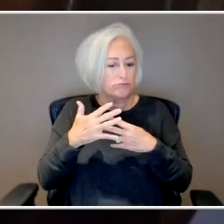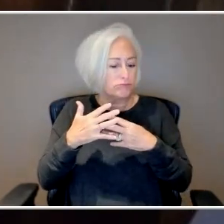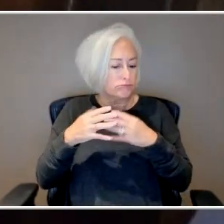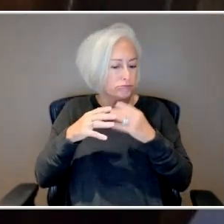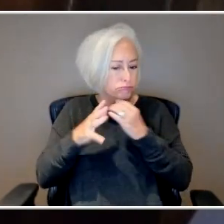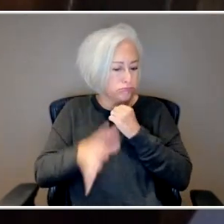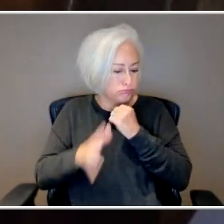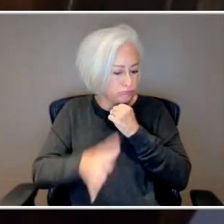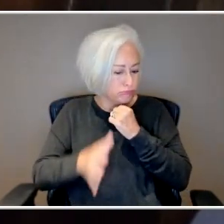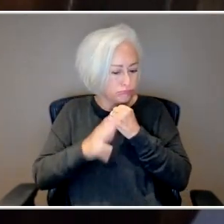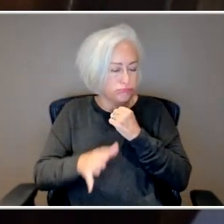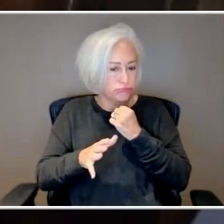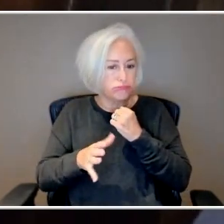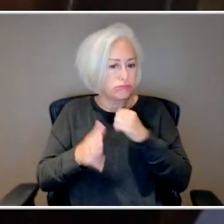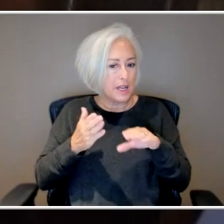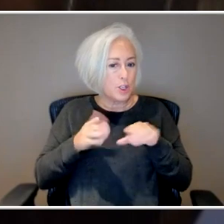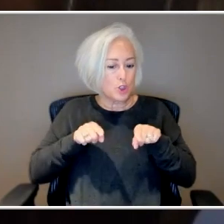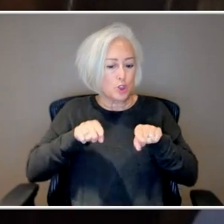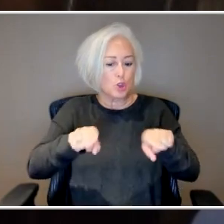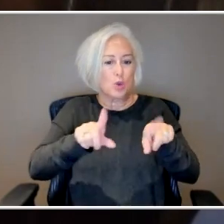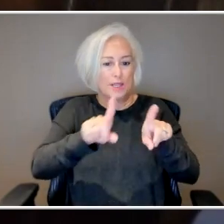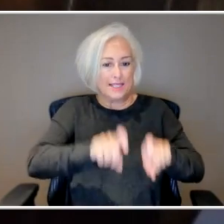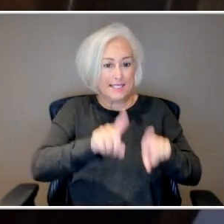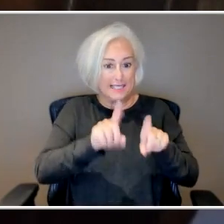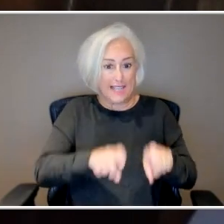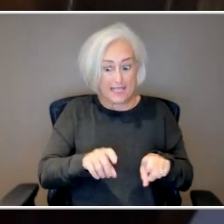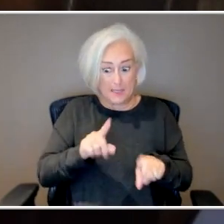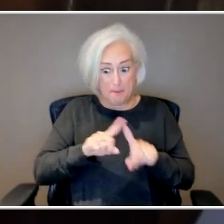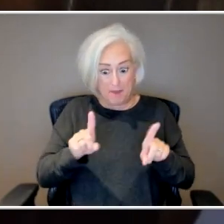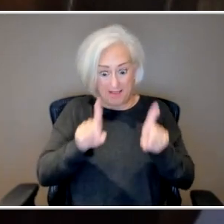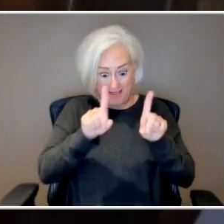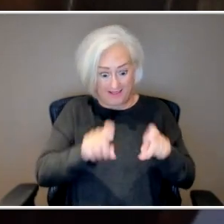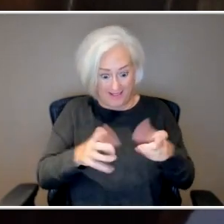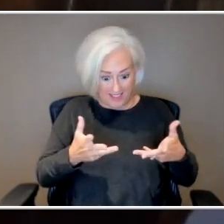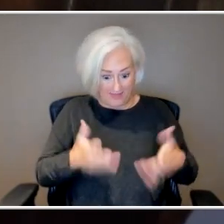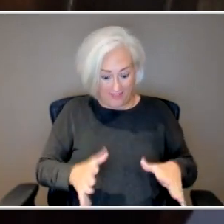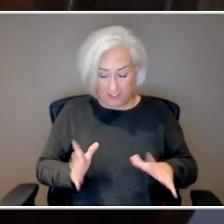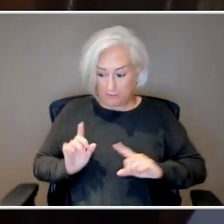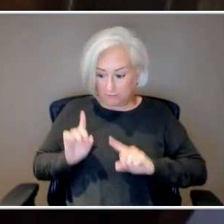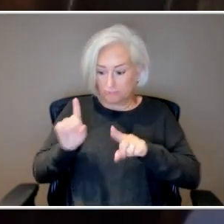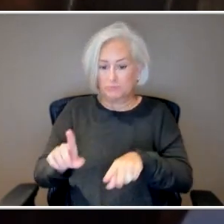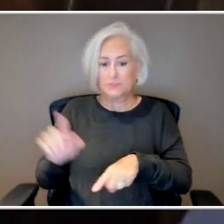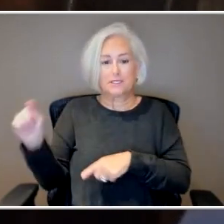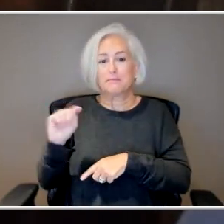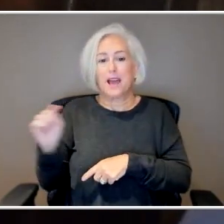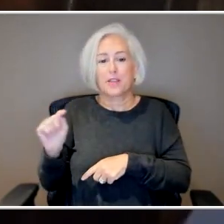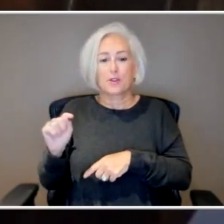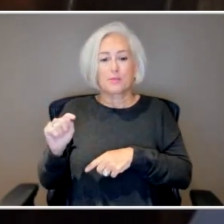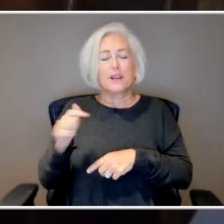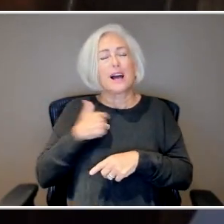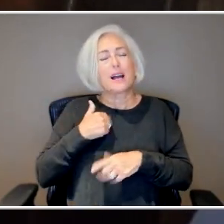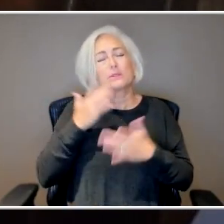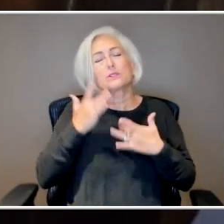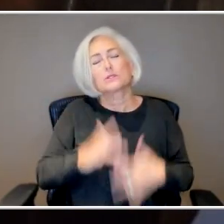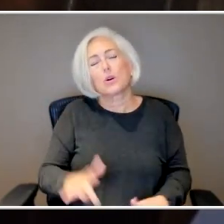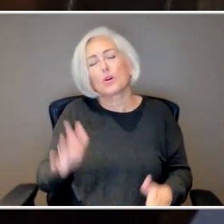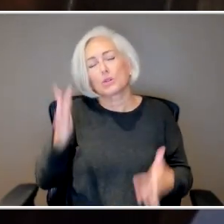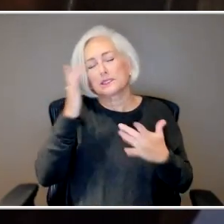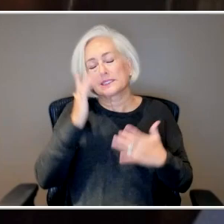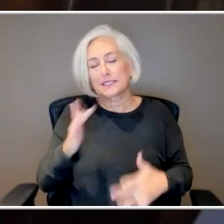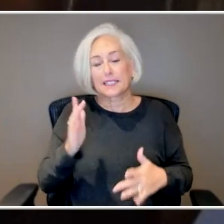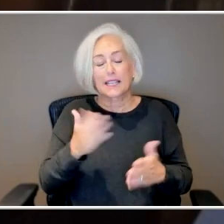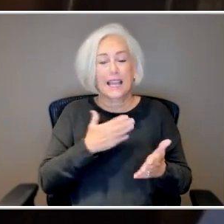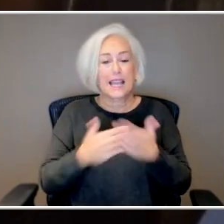so difficult to monitor. I'm sure just being healthy, but I was so sick. Going through all of that, I